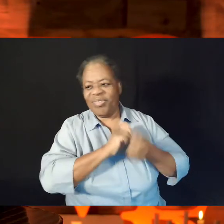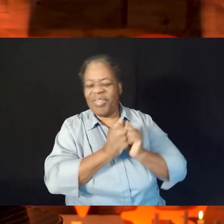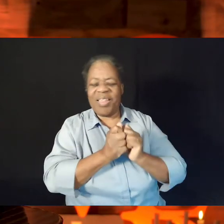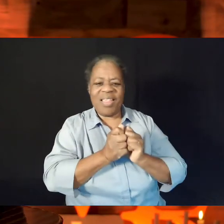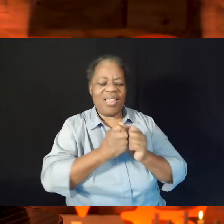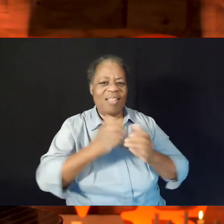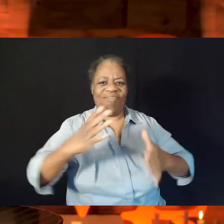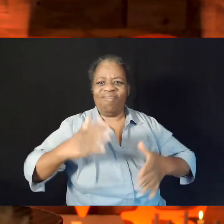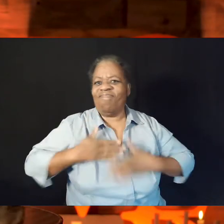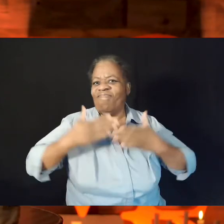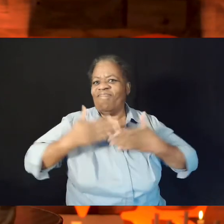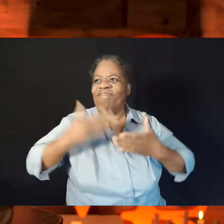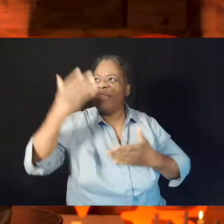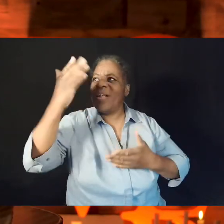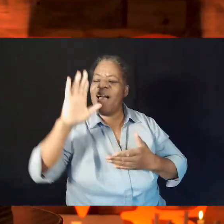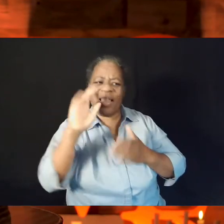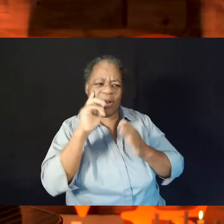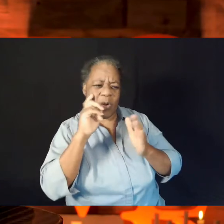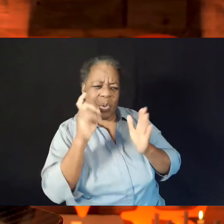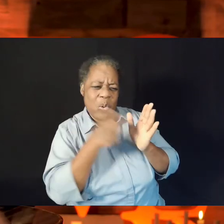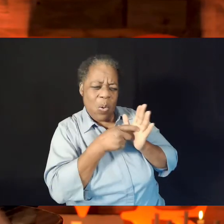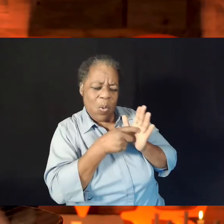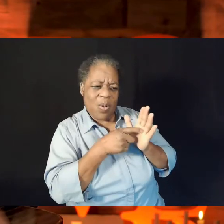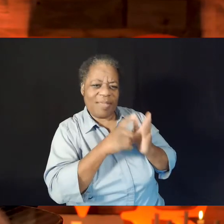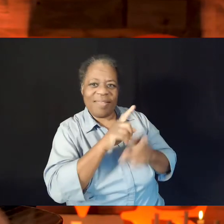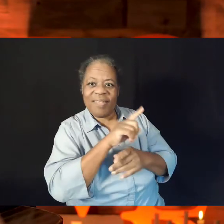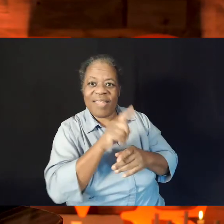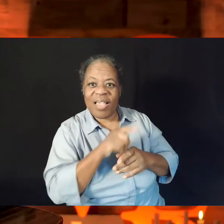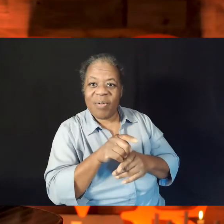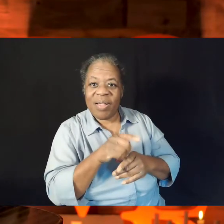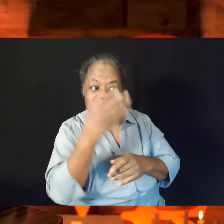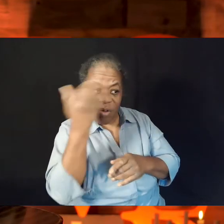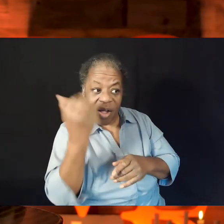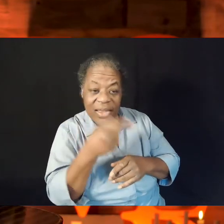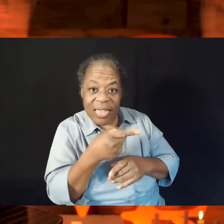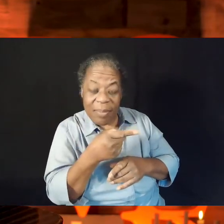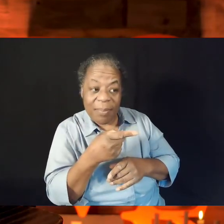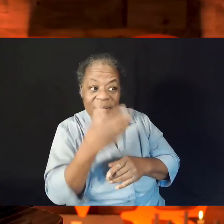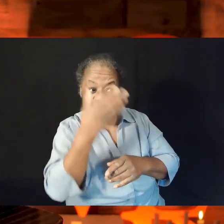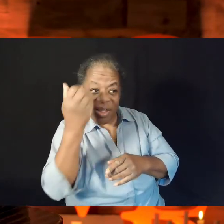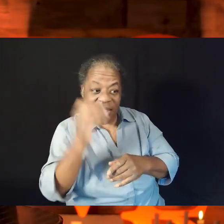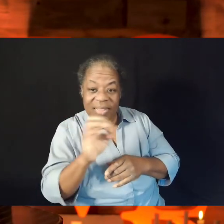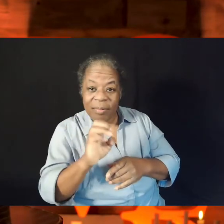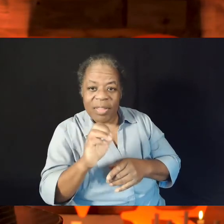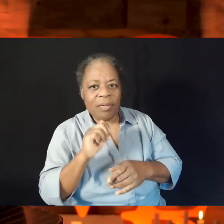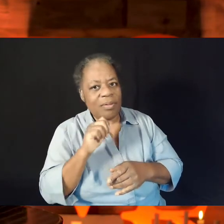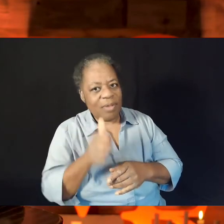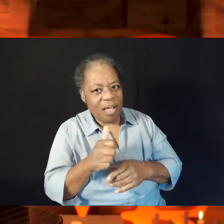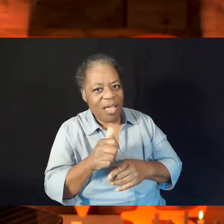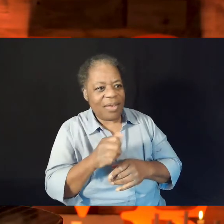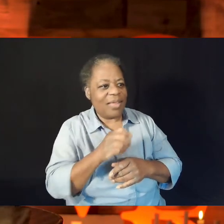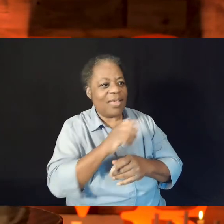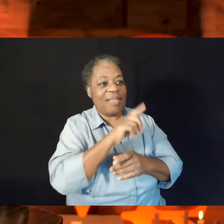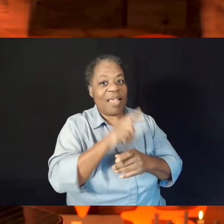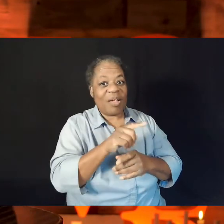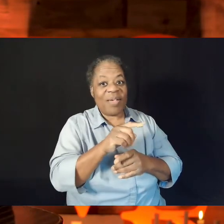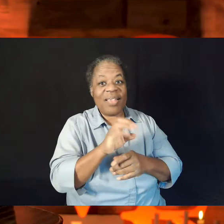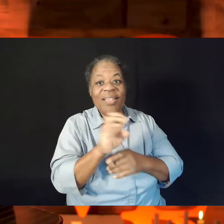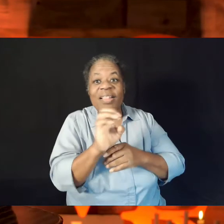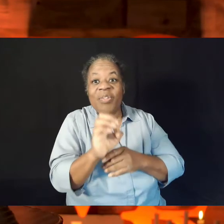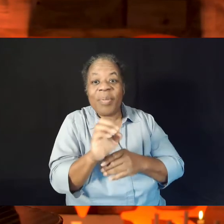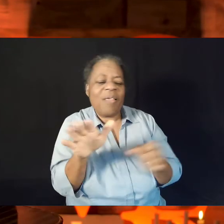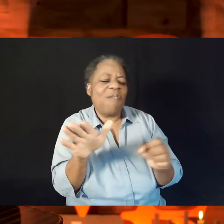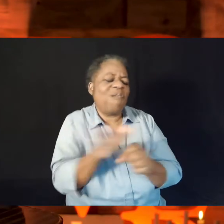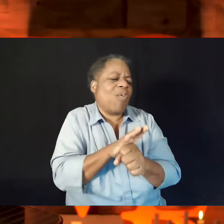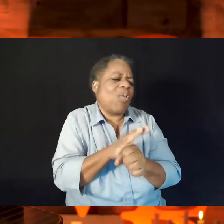God noticed Zechariah. He had not forgotten Elizabeth. Zechariah and Elizabeth were filled with renewed